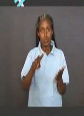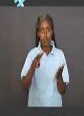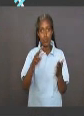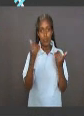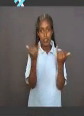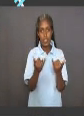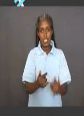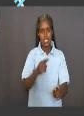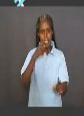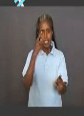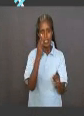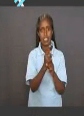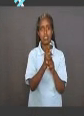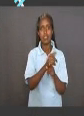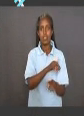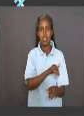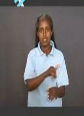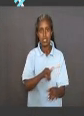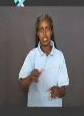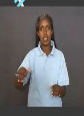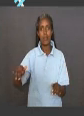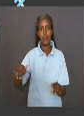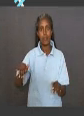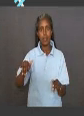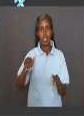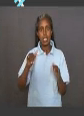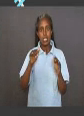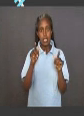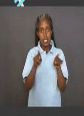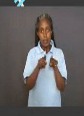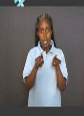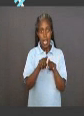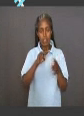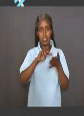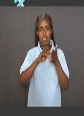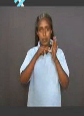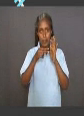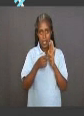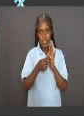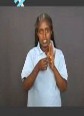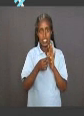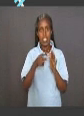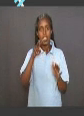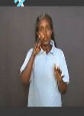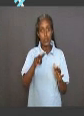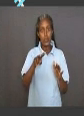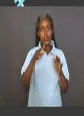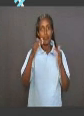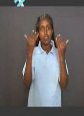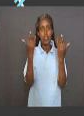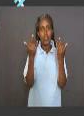are exactly the same, while similarity means that two